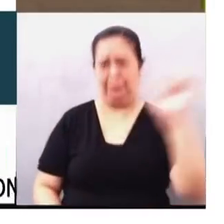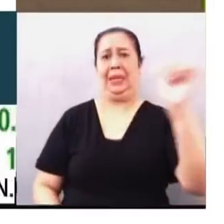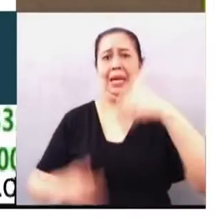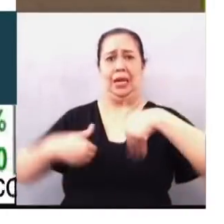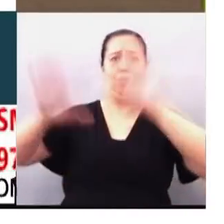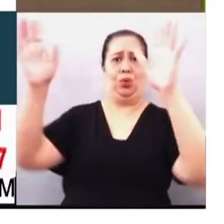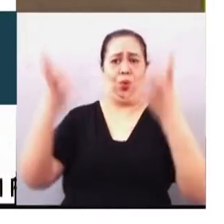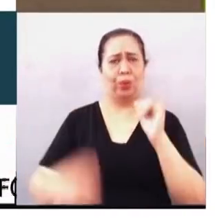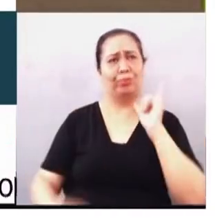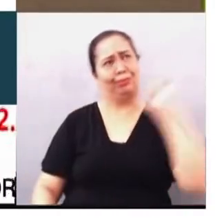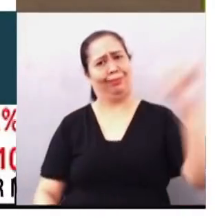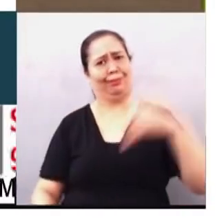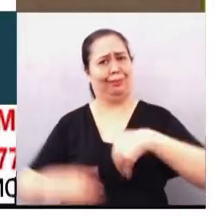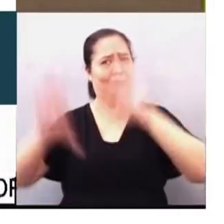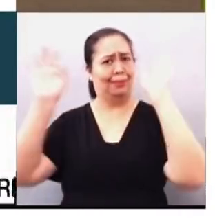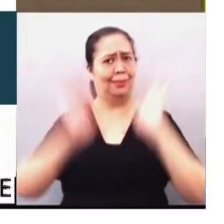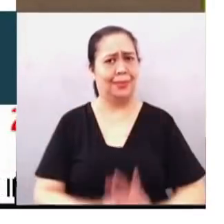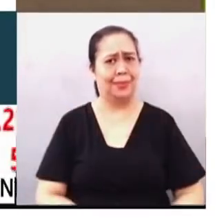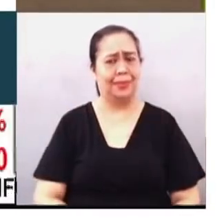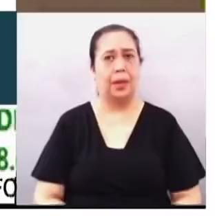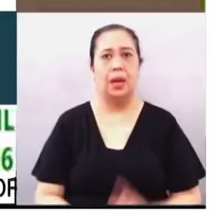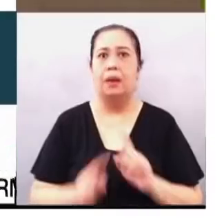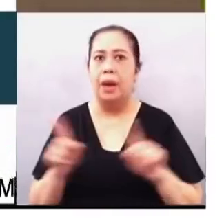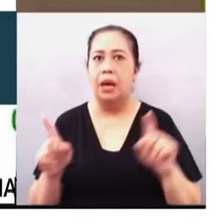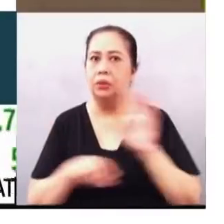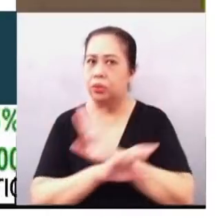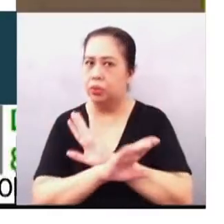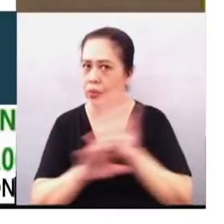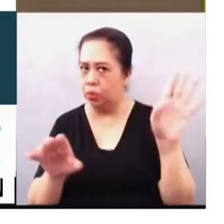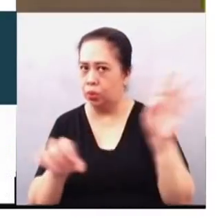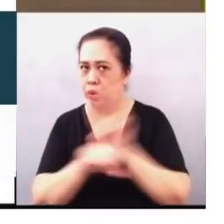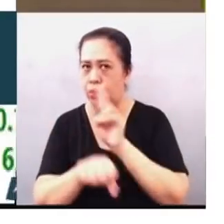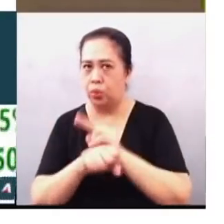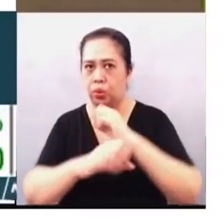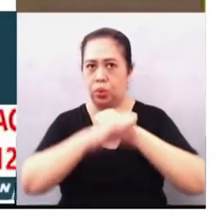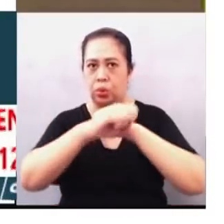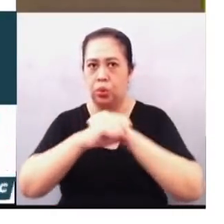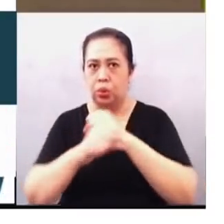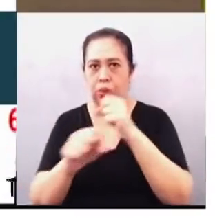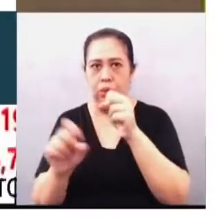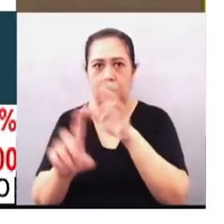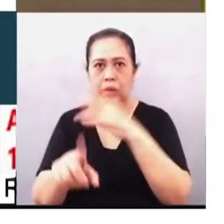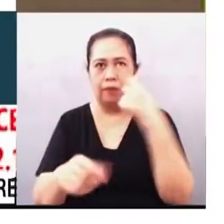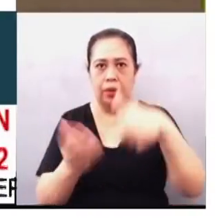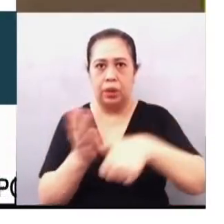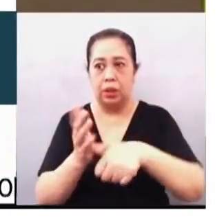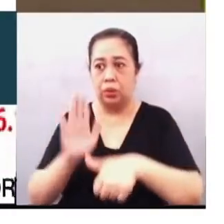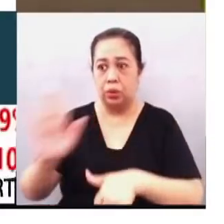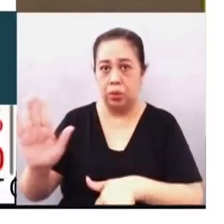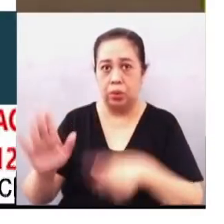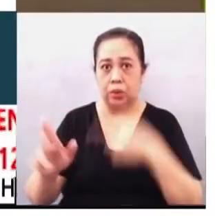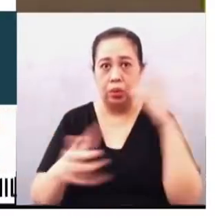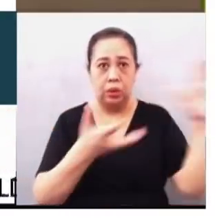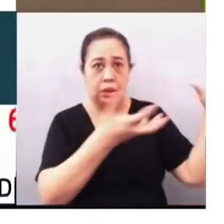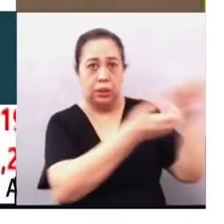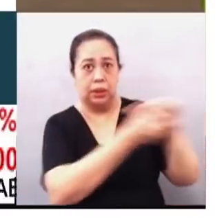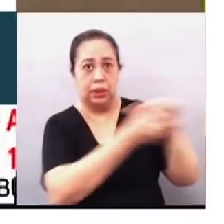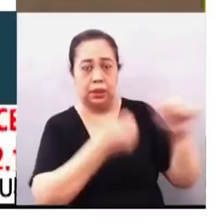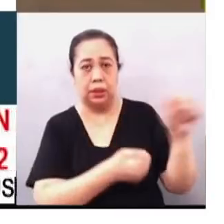niyong bitayin. Pero huwag niyong gamitin pampropaganda para sa eleksyon ninyo at para siraan ang